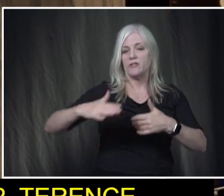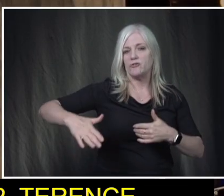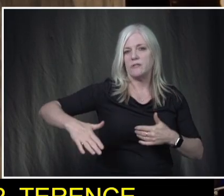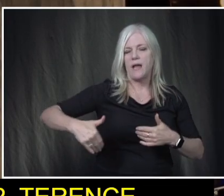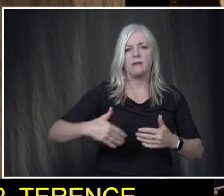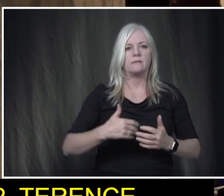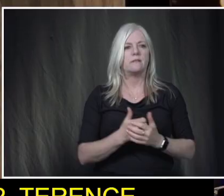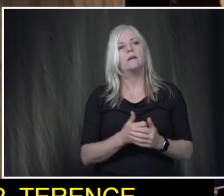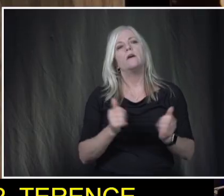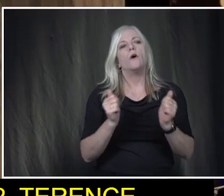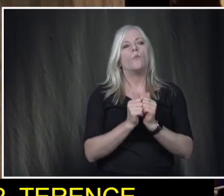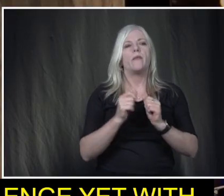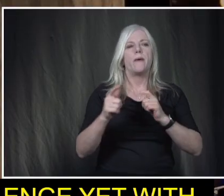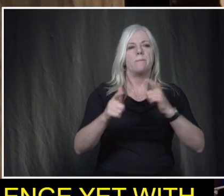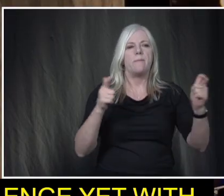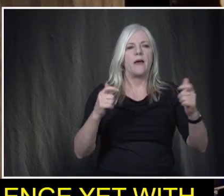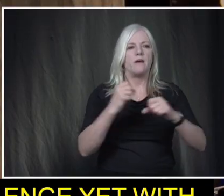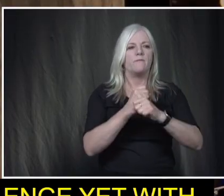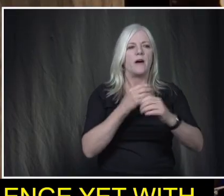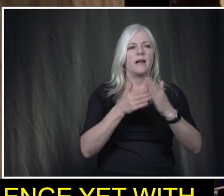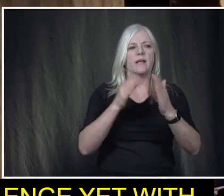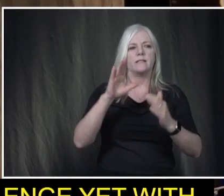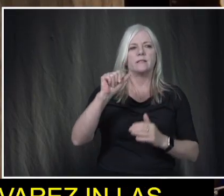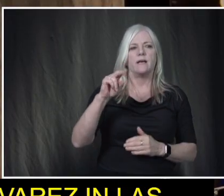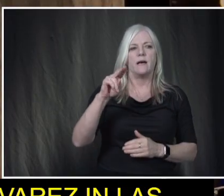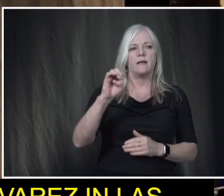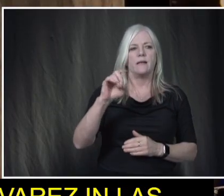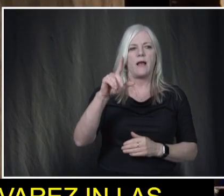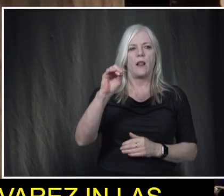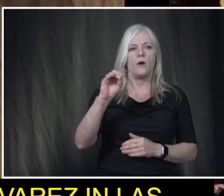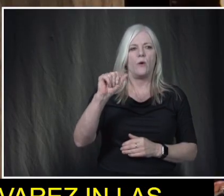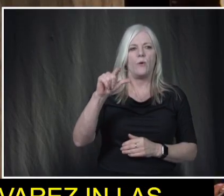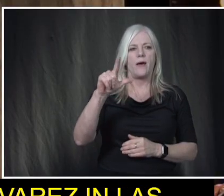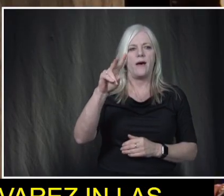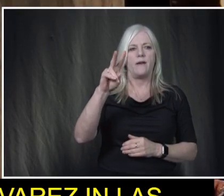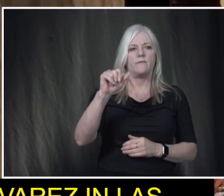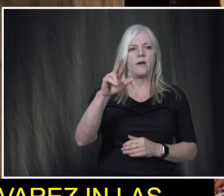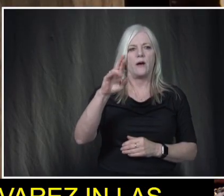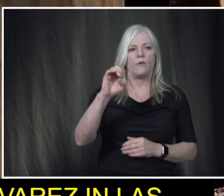mega fight against Canelo Alvarez.